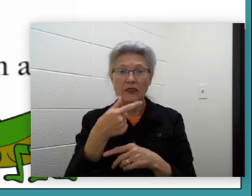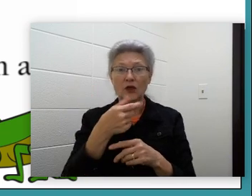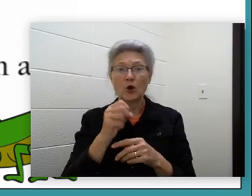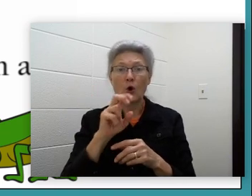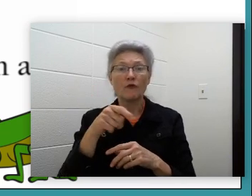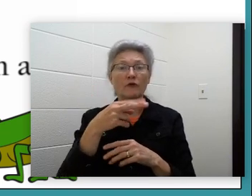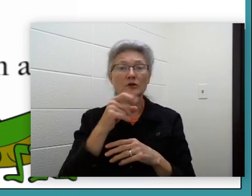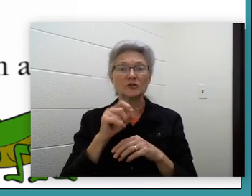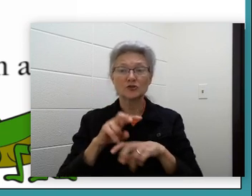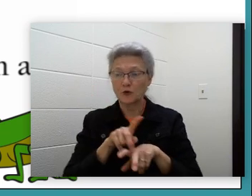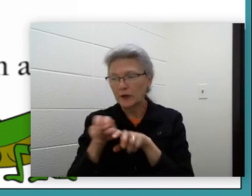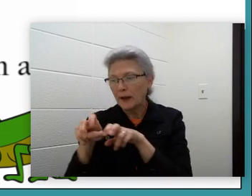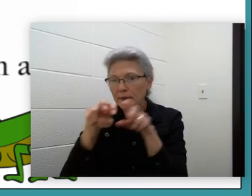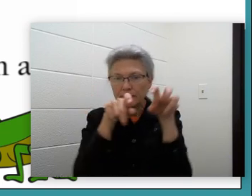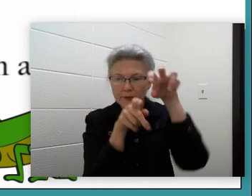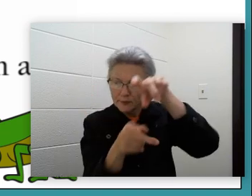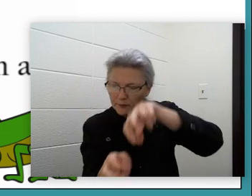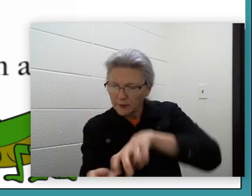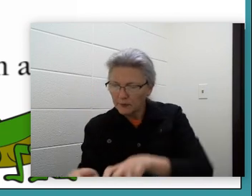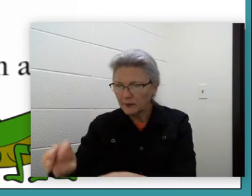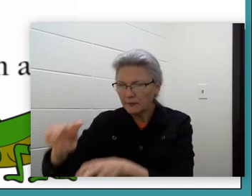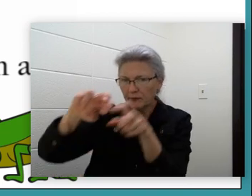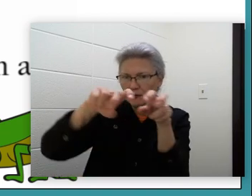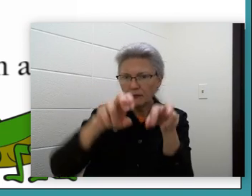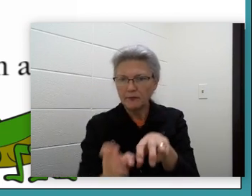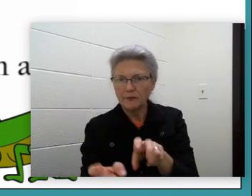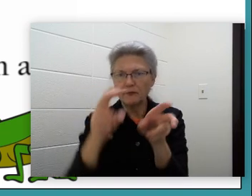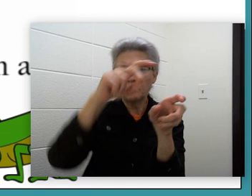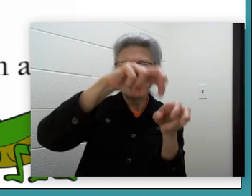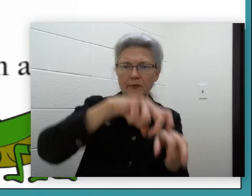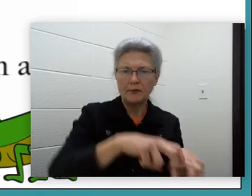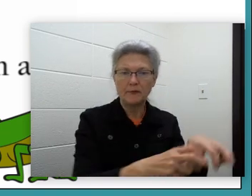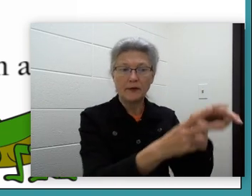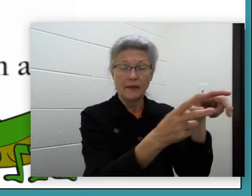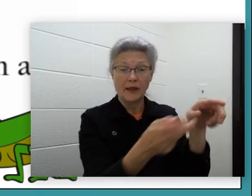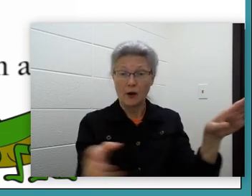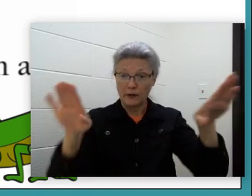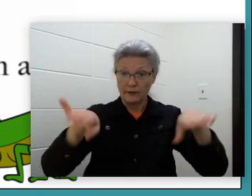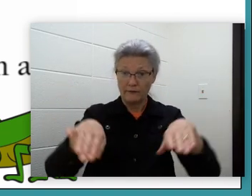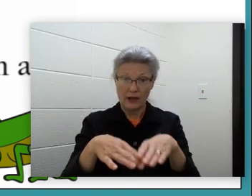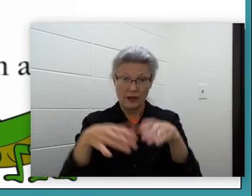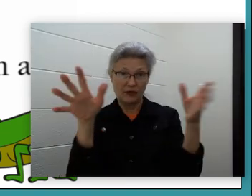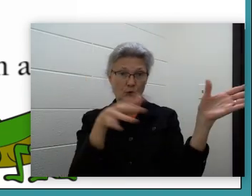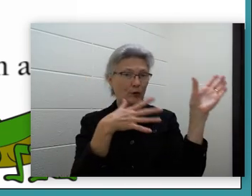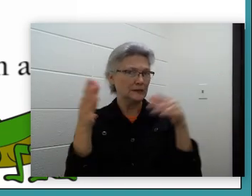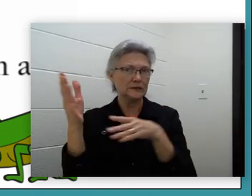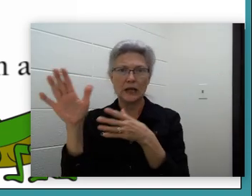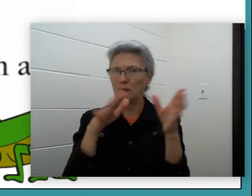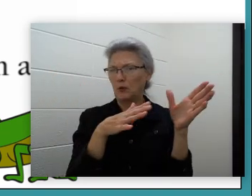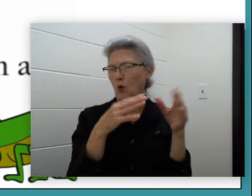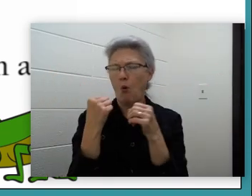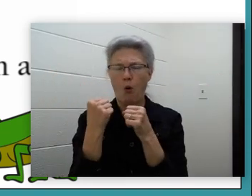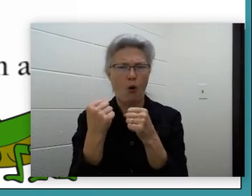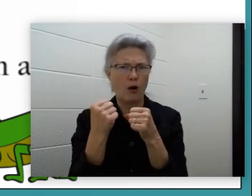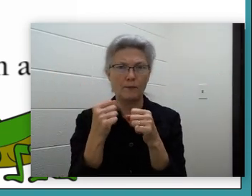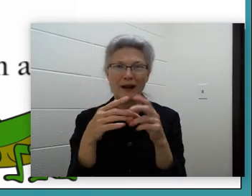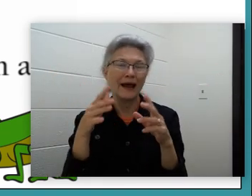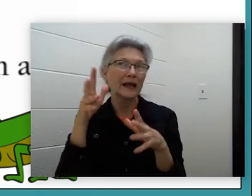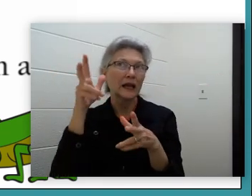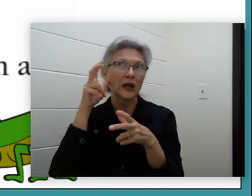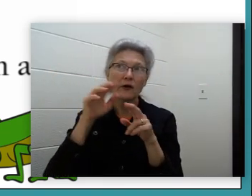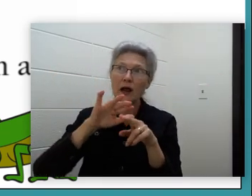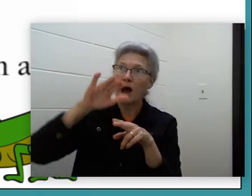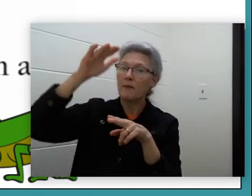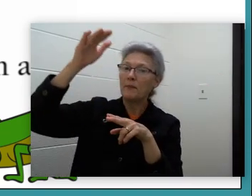in the sheltered draw bottom, the wind did not blow very hard, but I could hear it singing its humming tune up on the